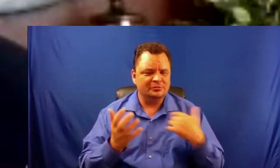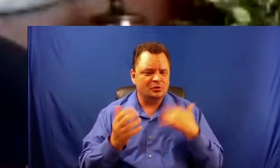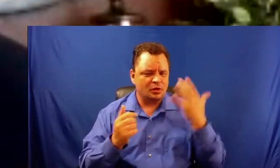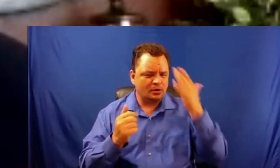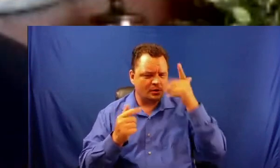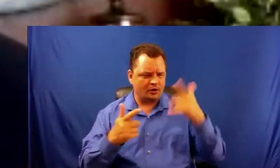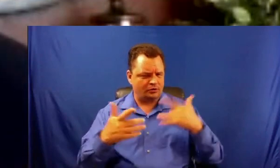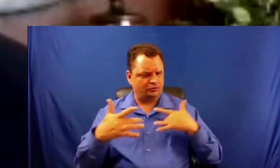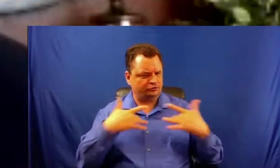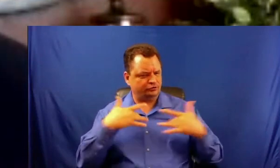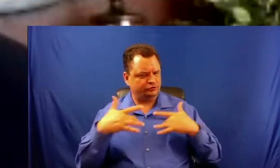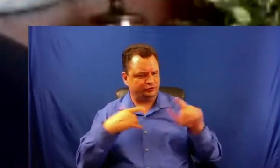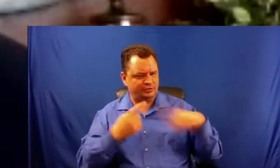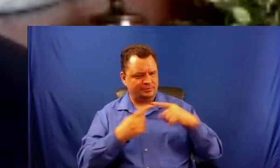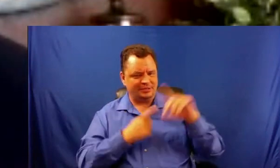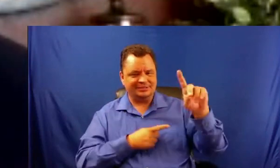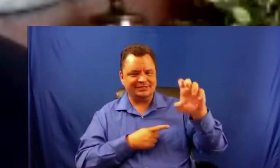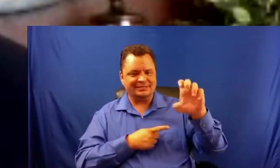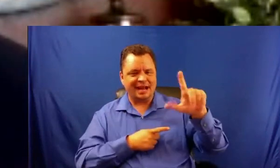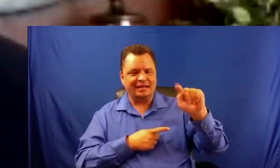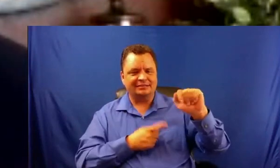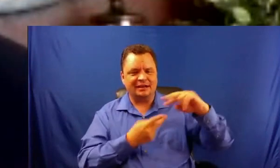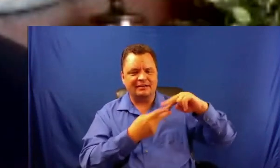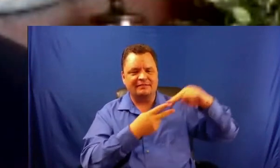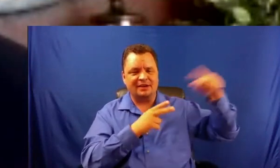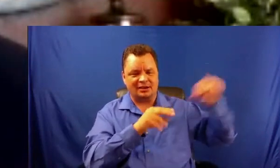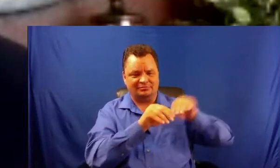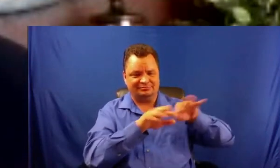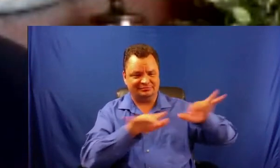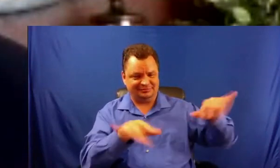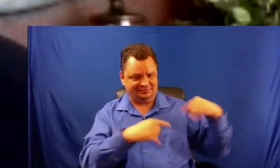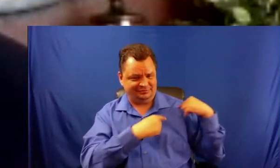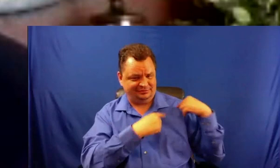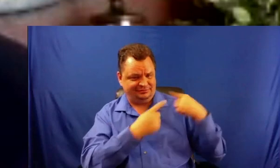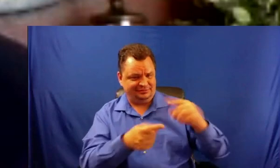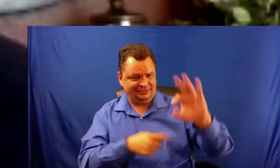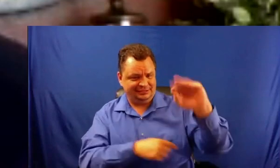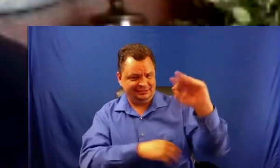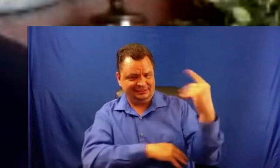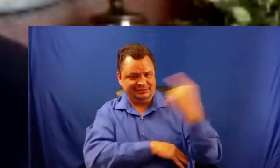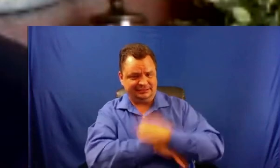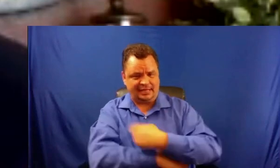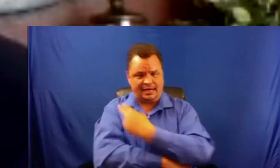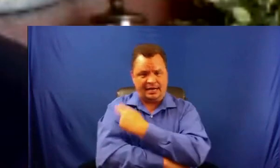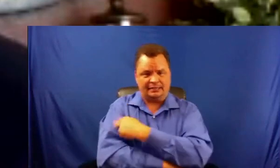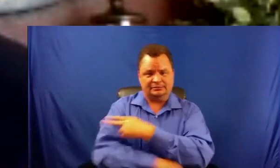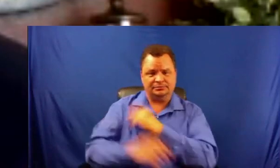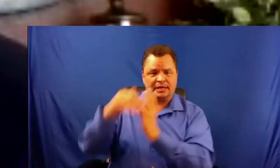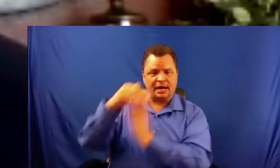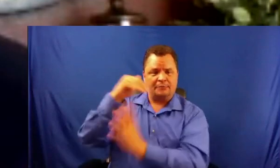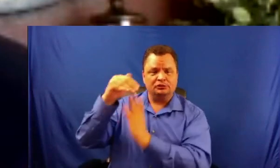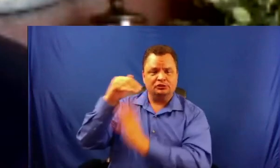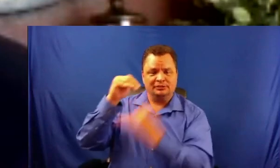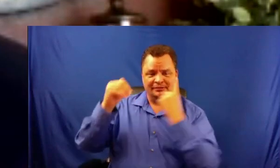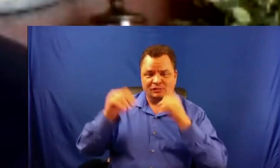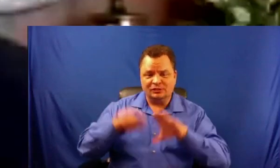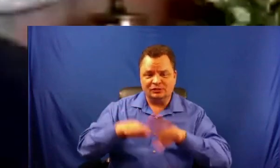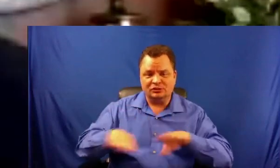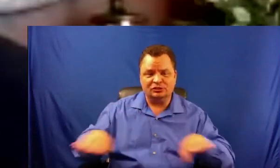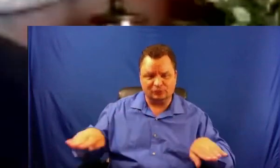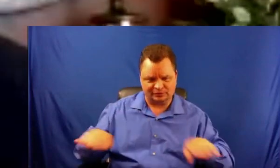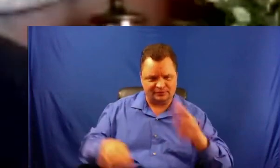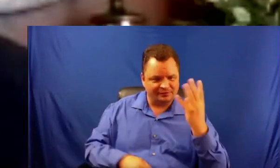Delta variant, in the last 90 days, hospitals for children 0 to 19 in our county remain at 4% of overall